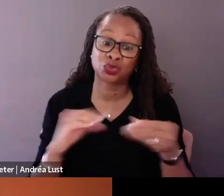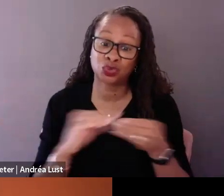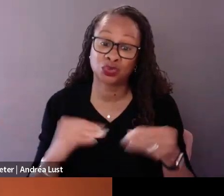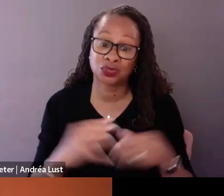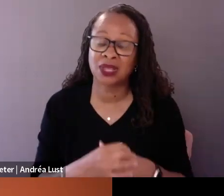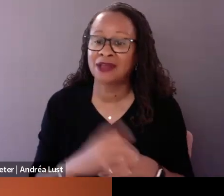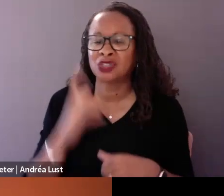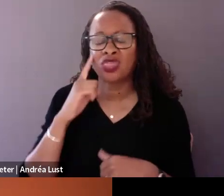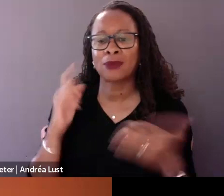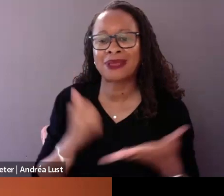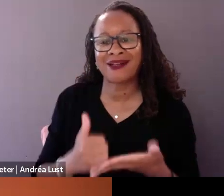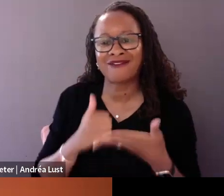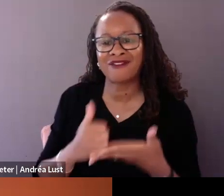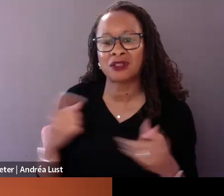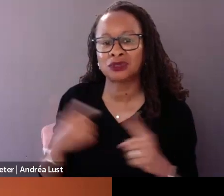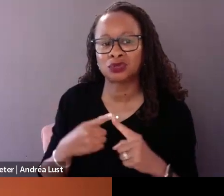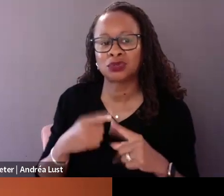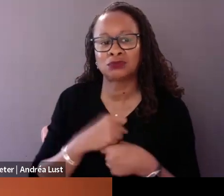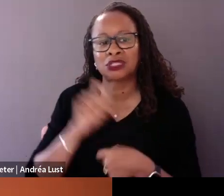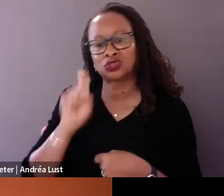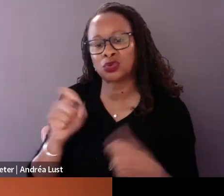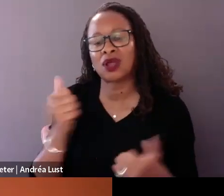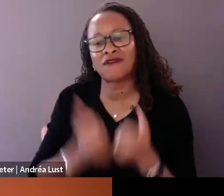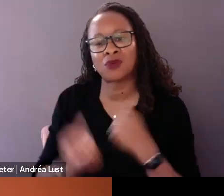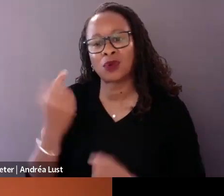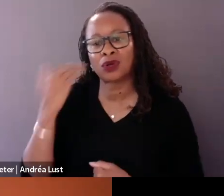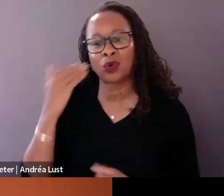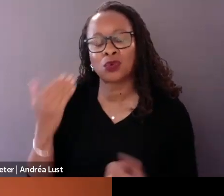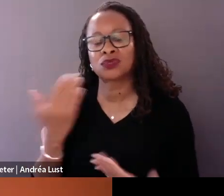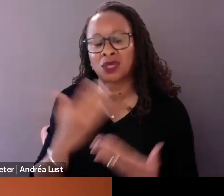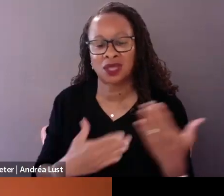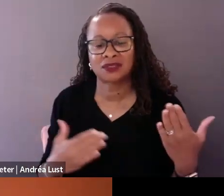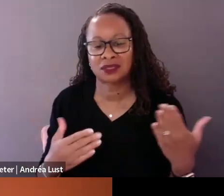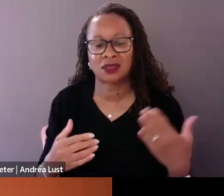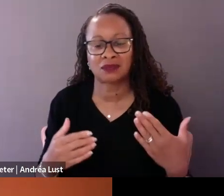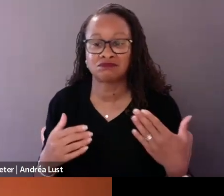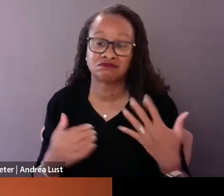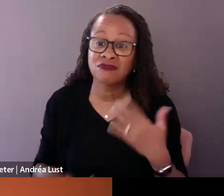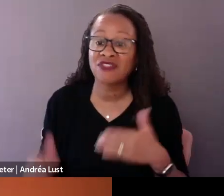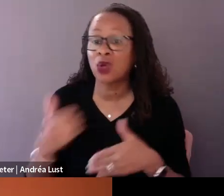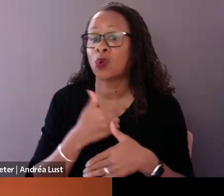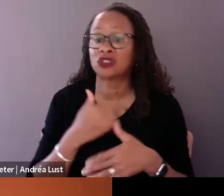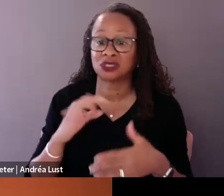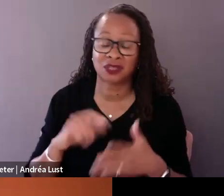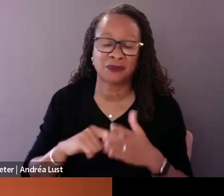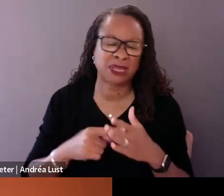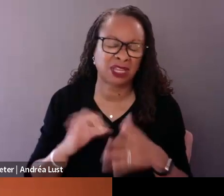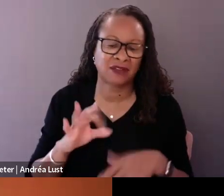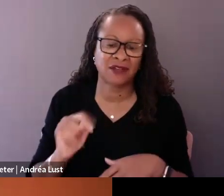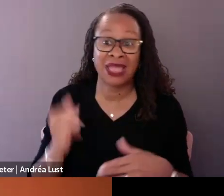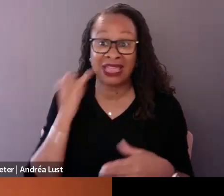it'd be helpful to to make sure that everyone knows some of these, you know, the origins of it. And even if you've